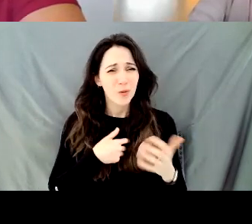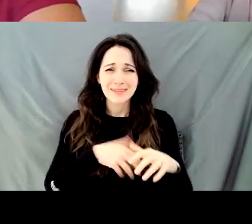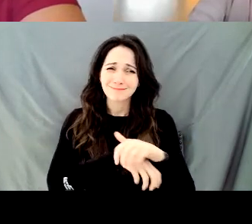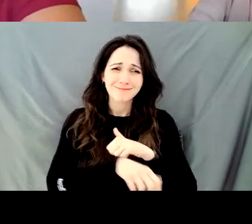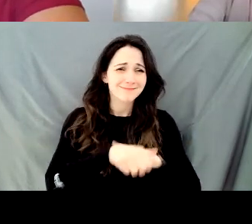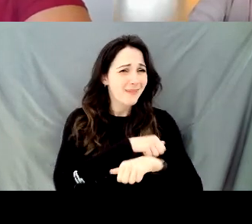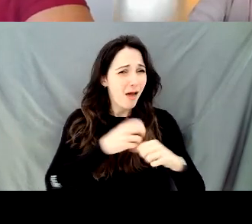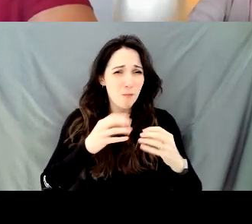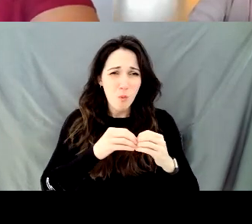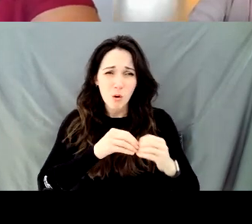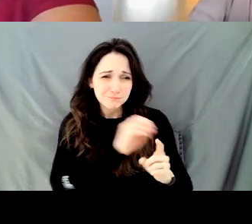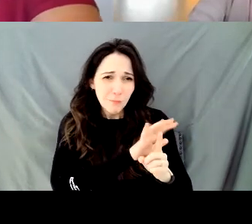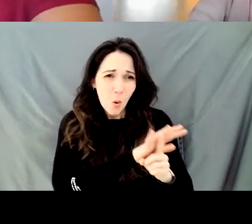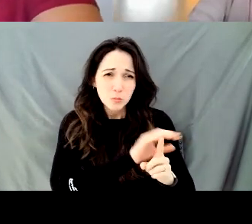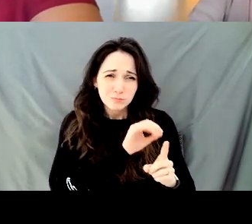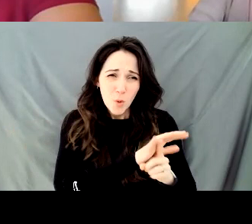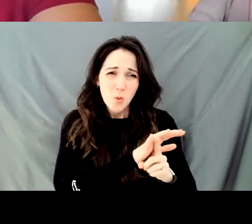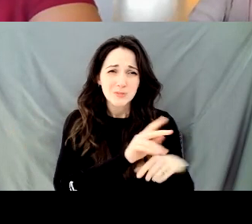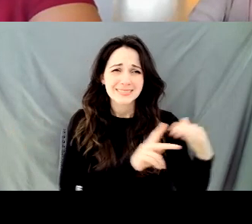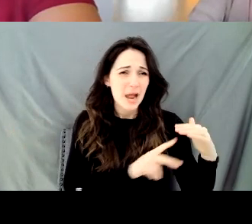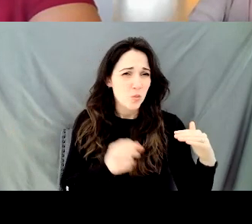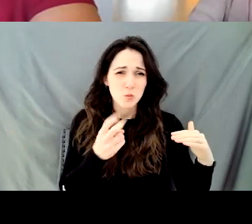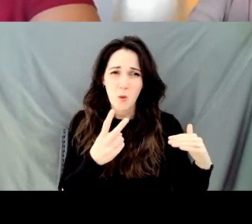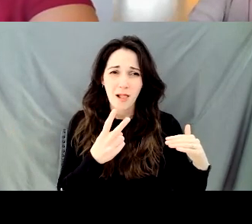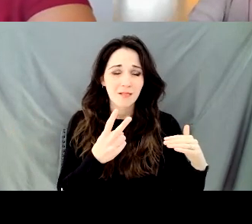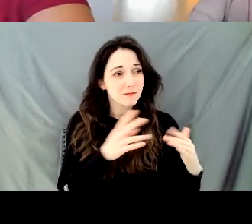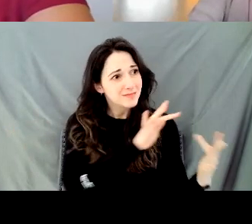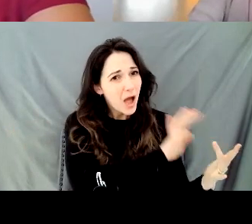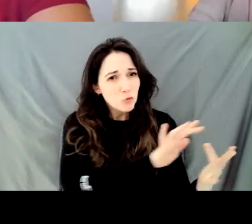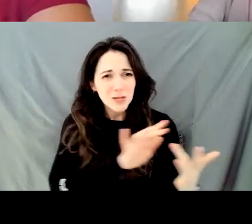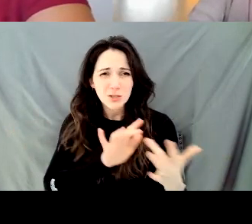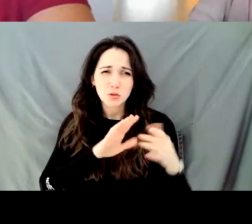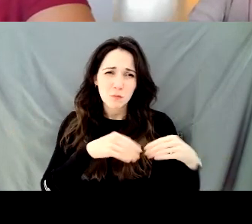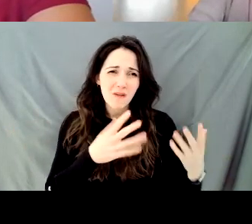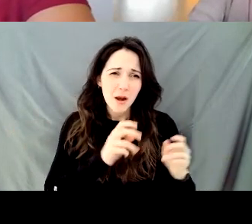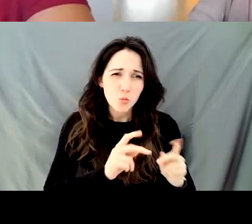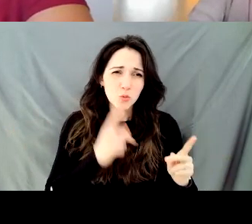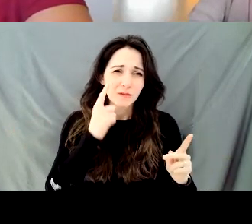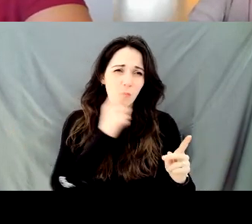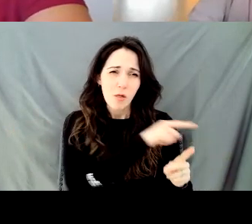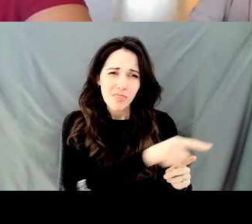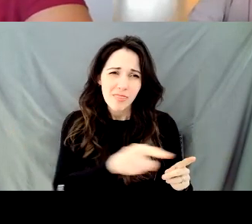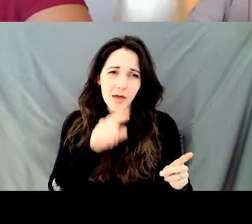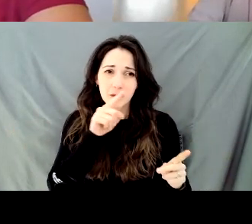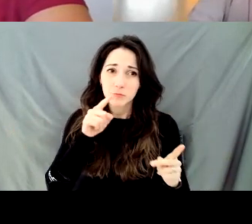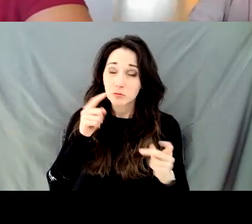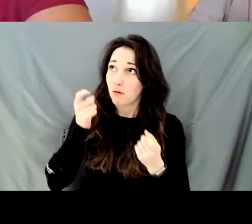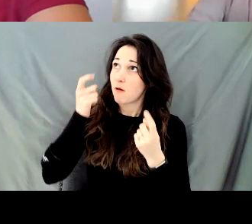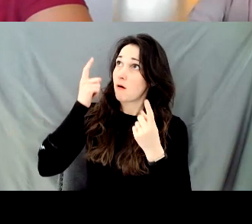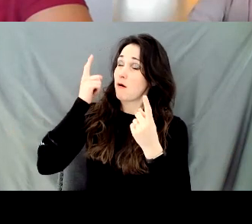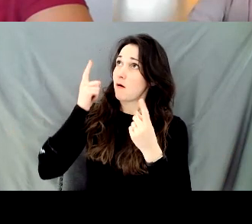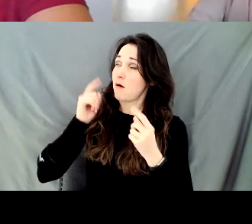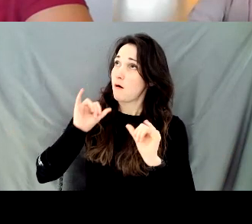us here locally, making those spaces for those students, even just to get